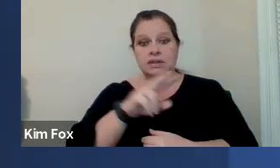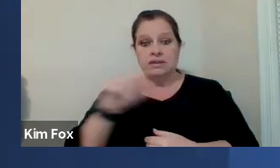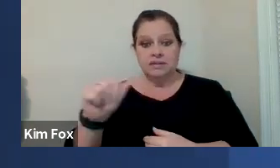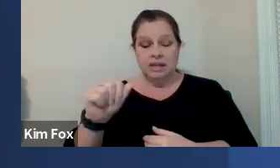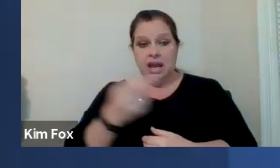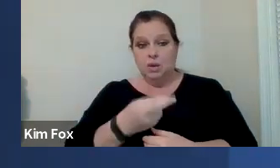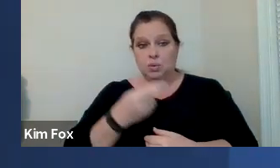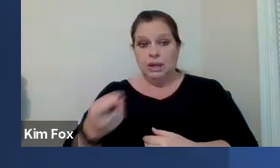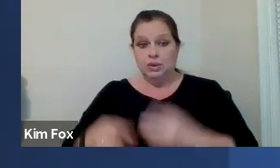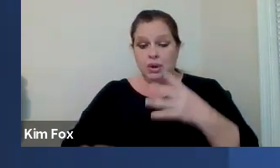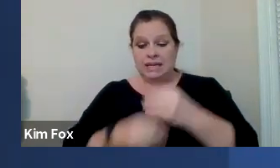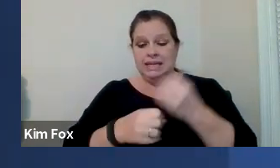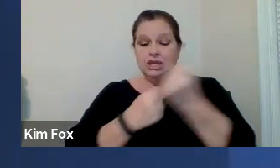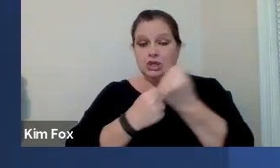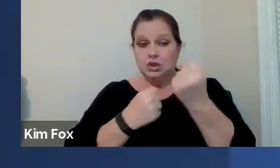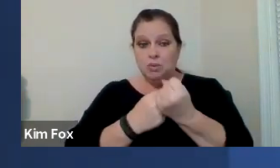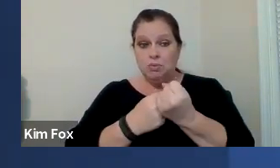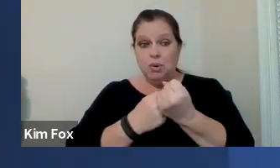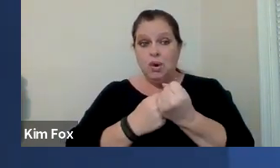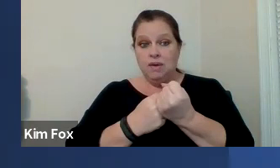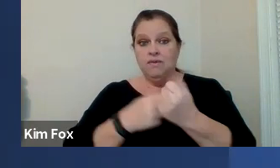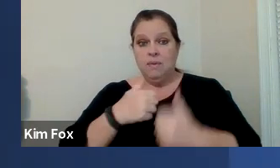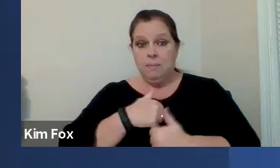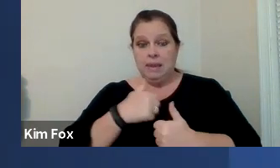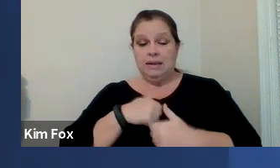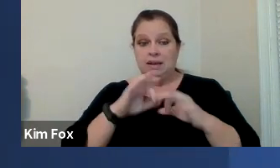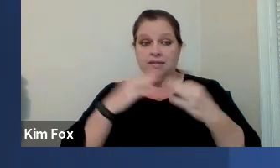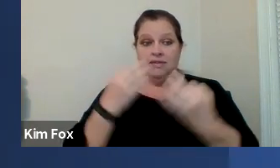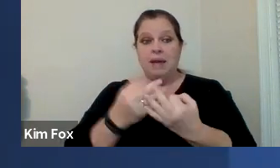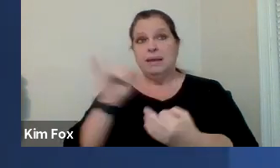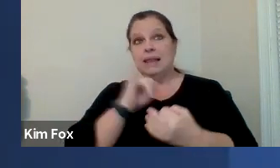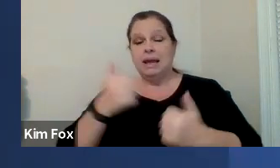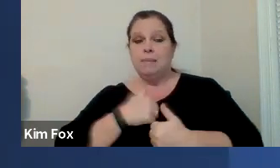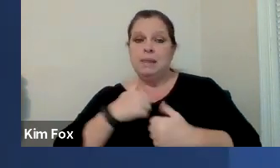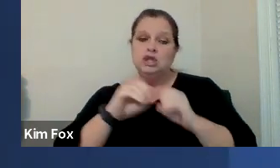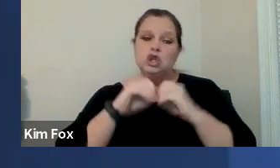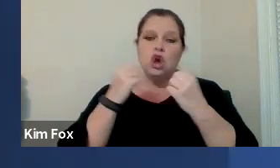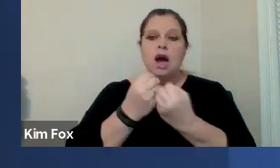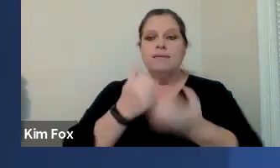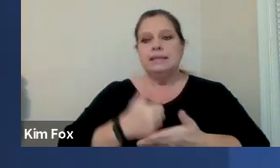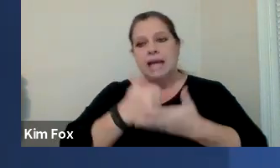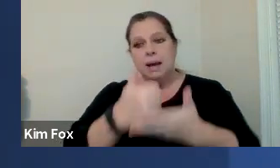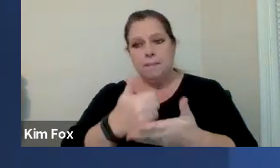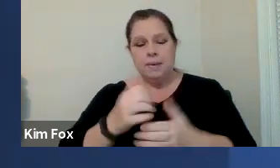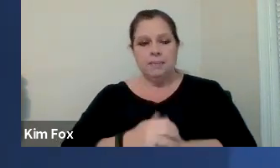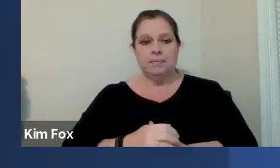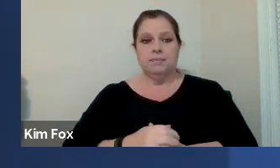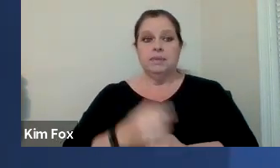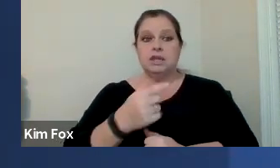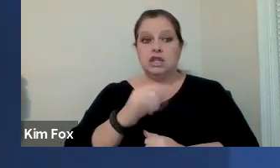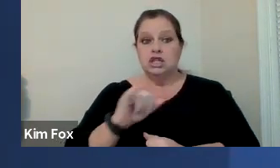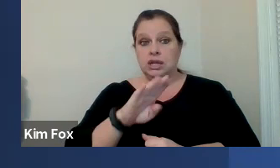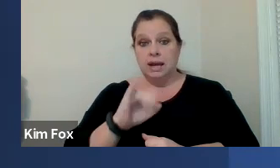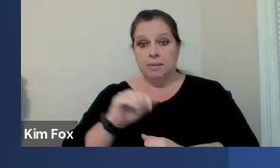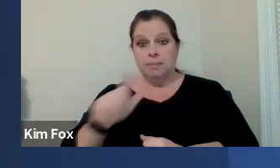or additional support for military dependents like a military office that can help the financial aid part. The GI Bill also